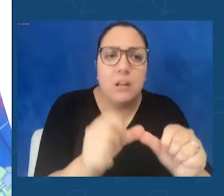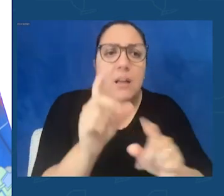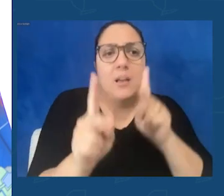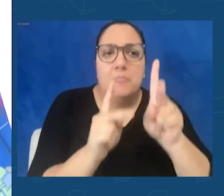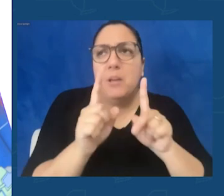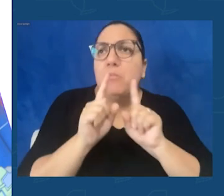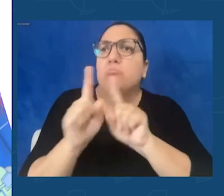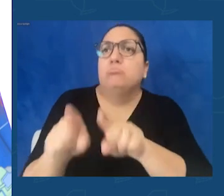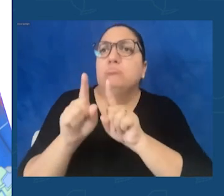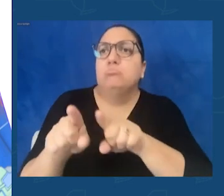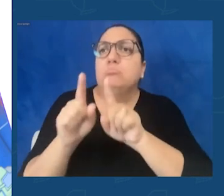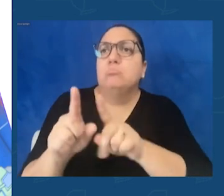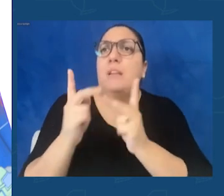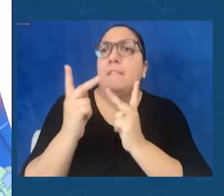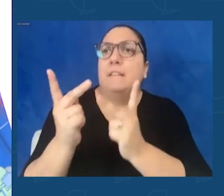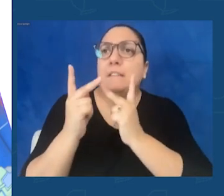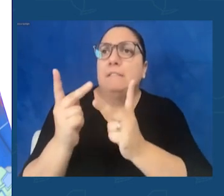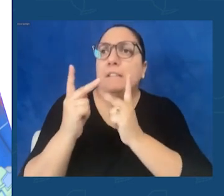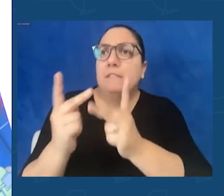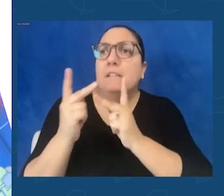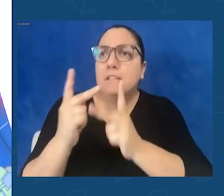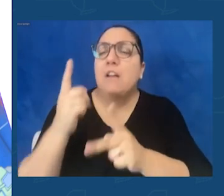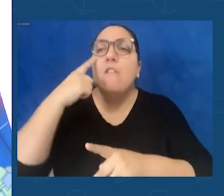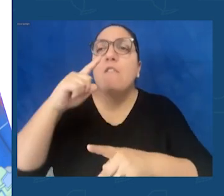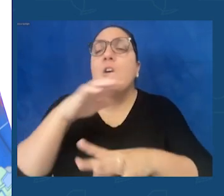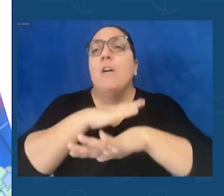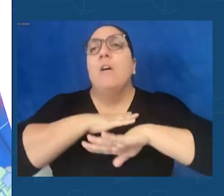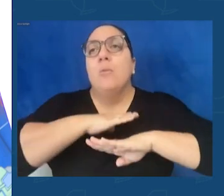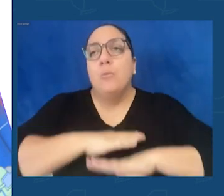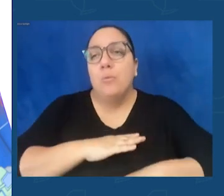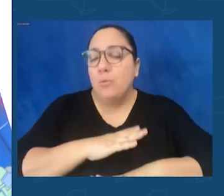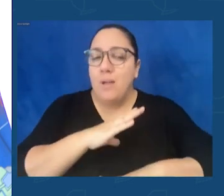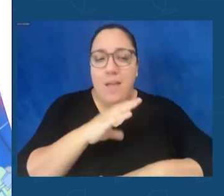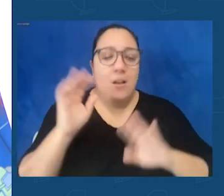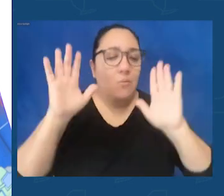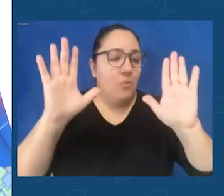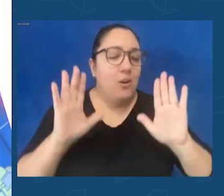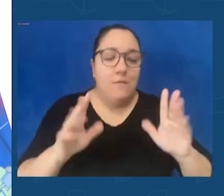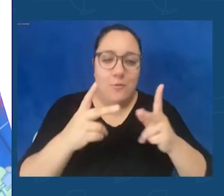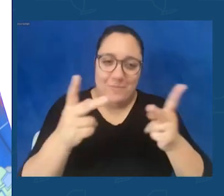destination for future generations, and one heck of a place to live.